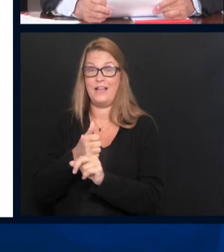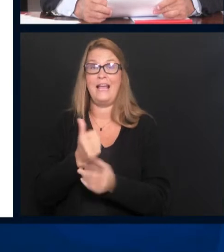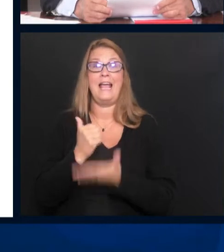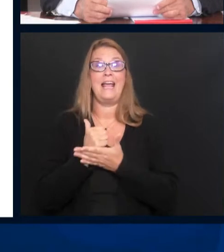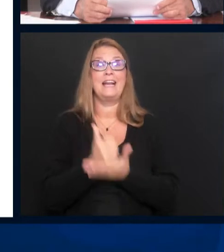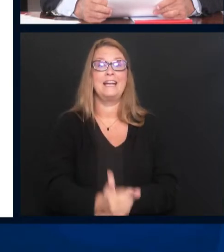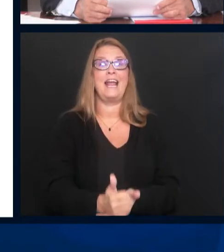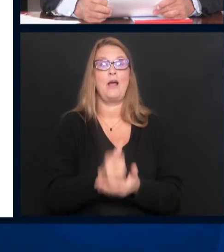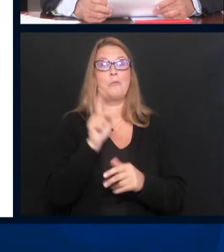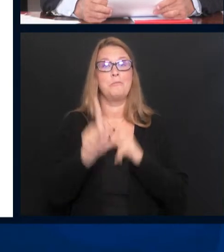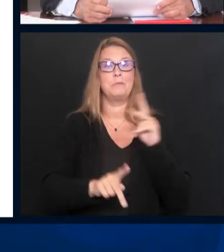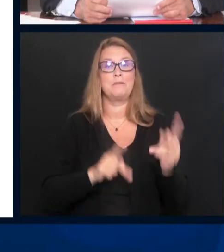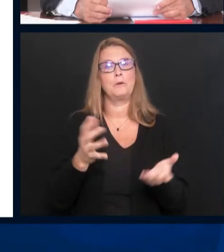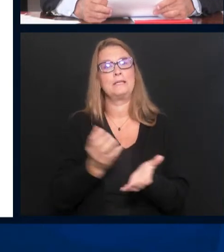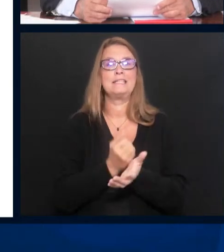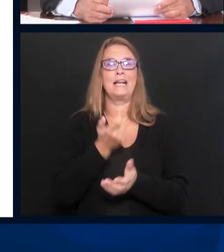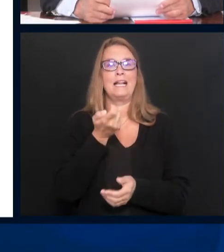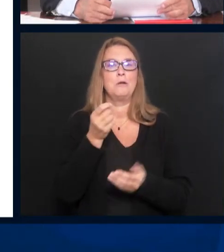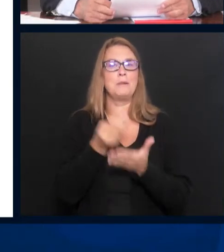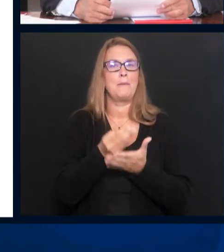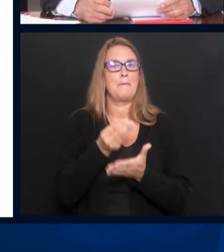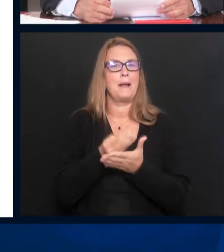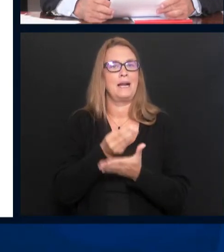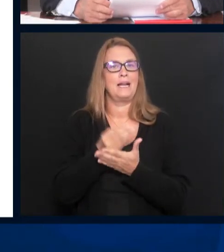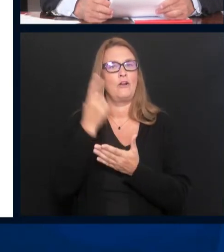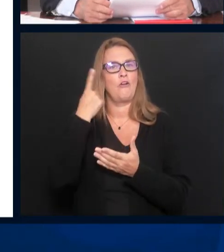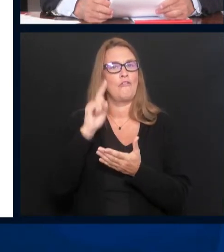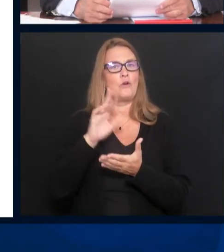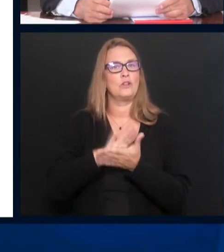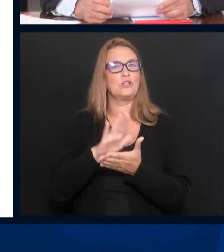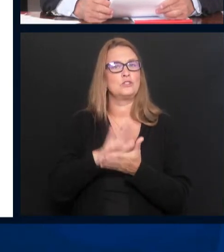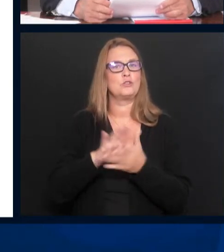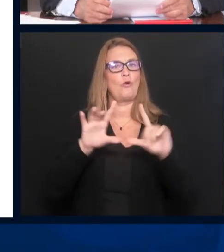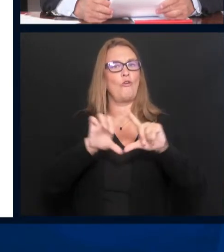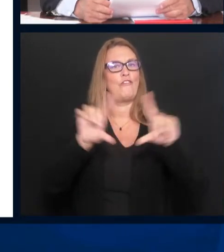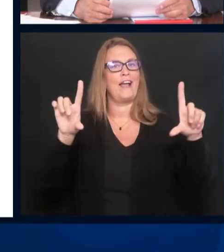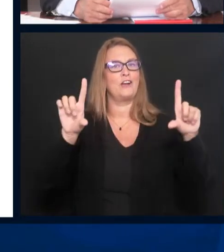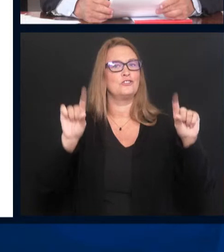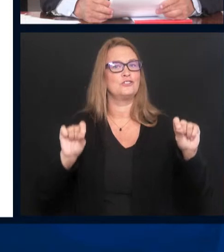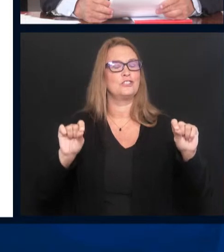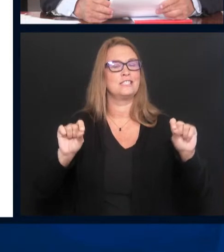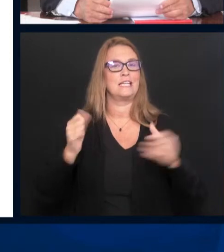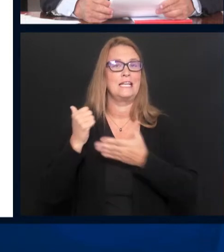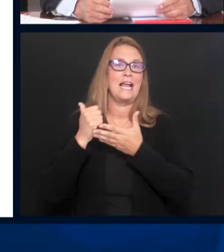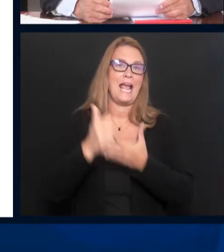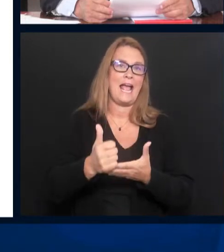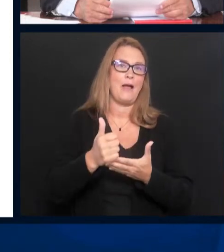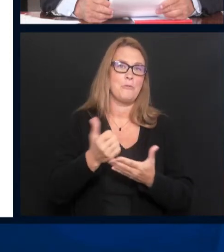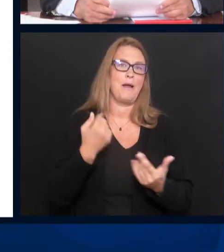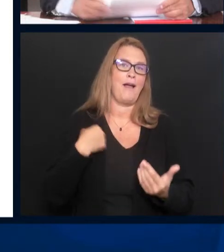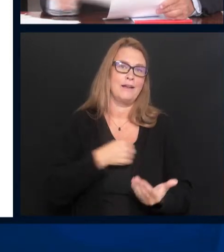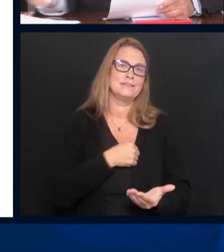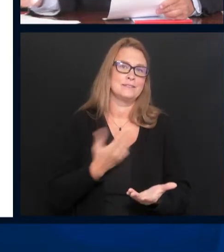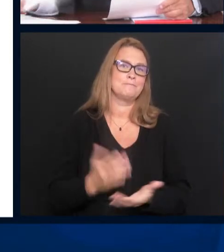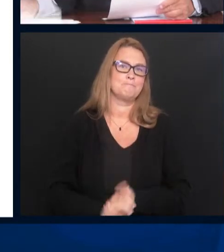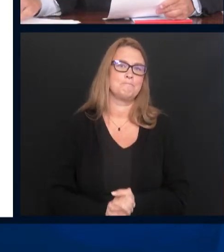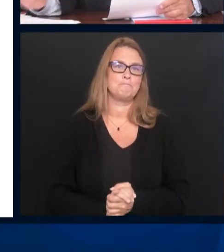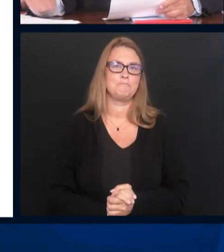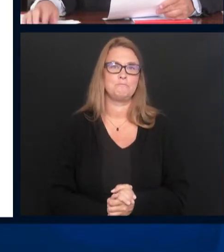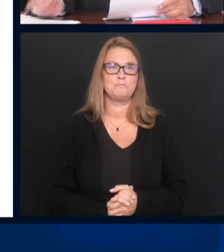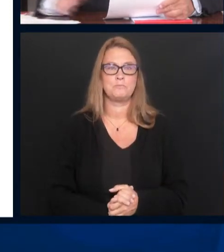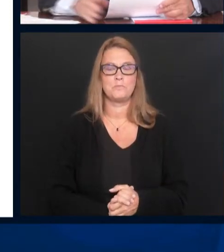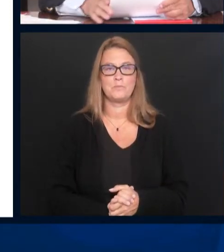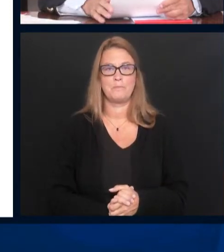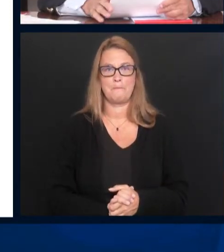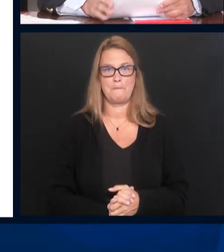up a few bucks and everything, for the school voucher was, on the grand families, just help us. All the stuff